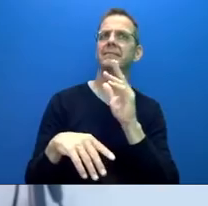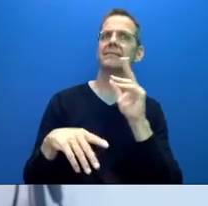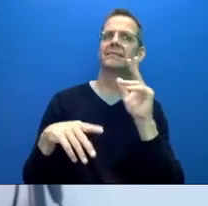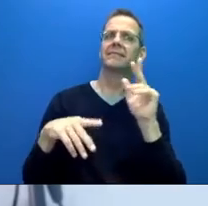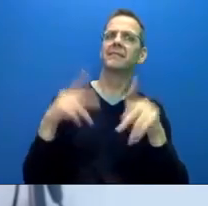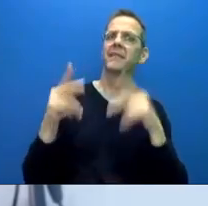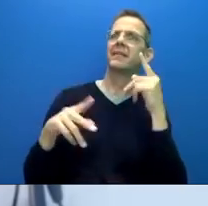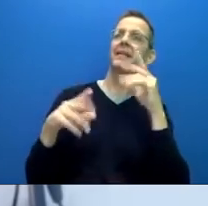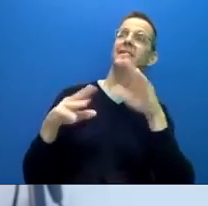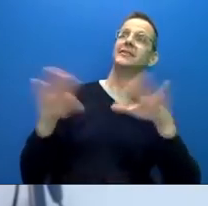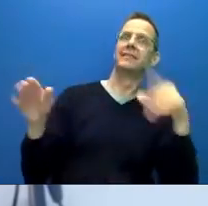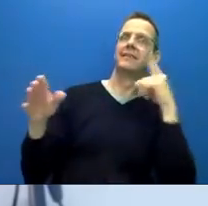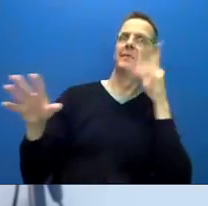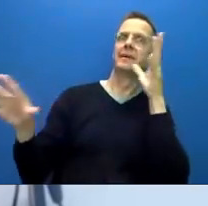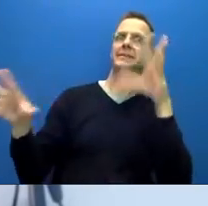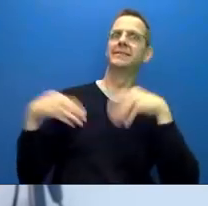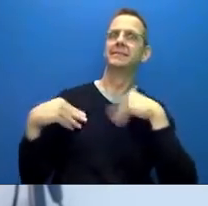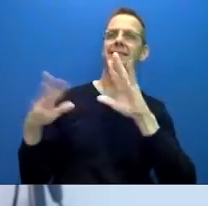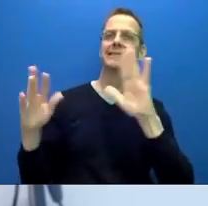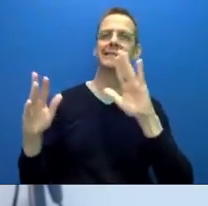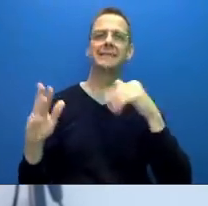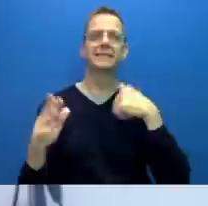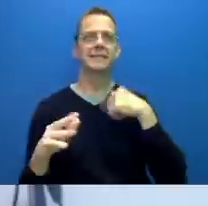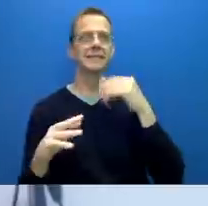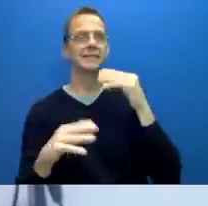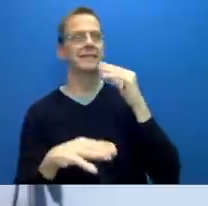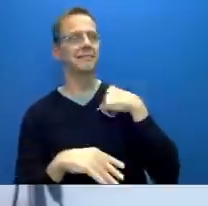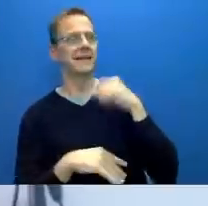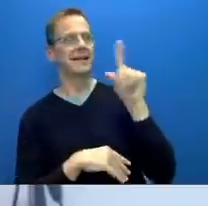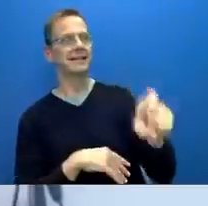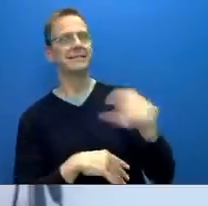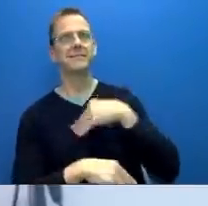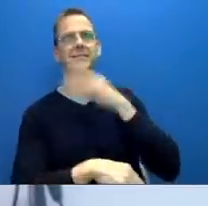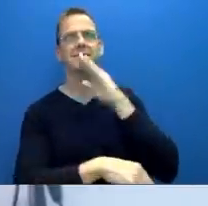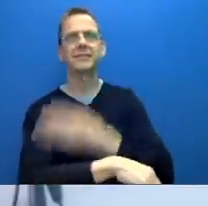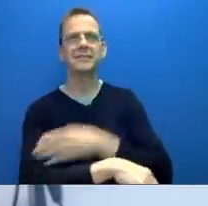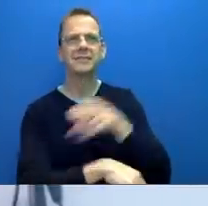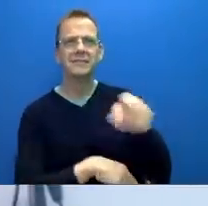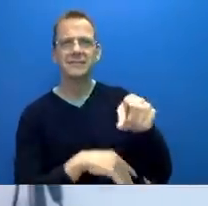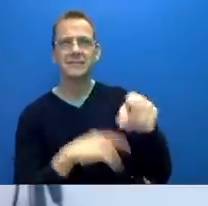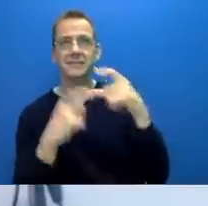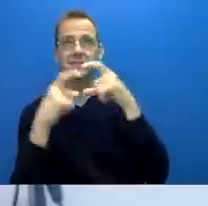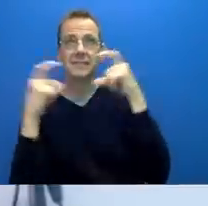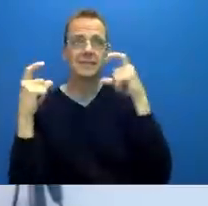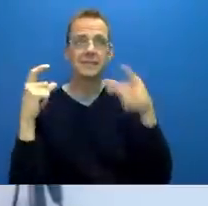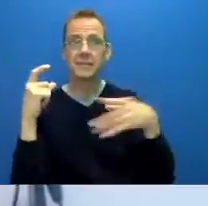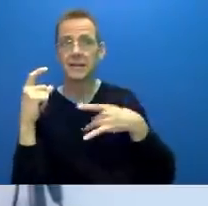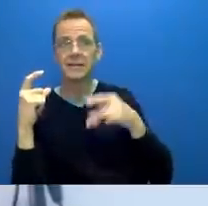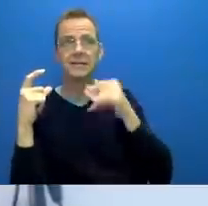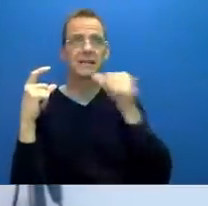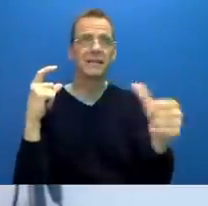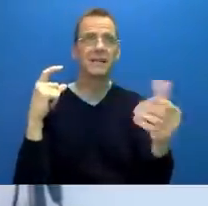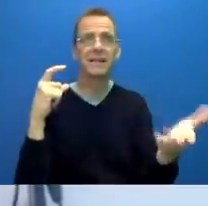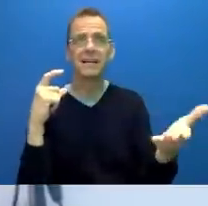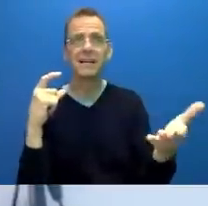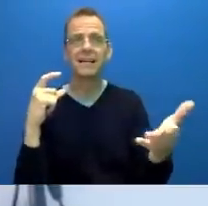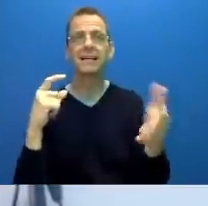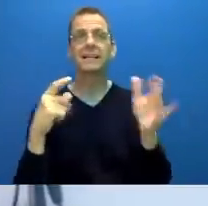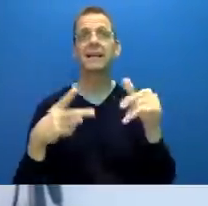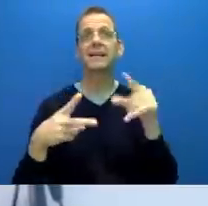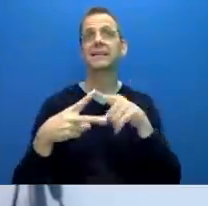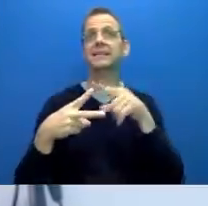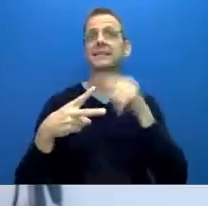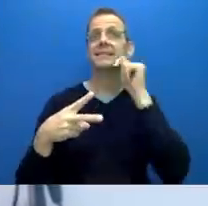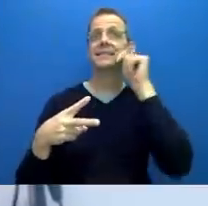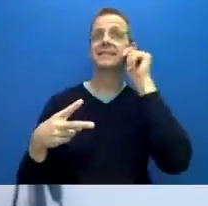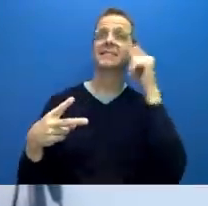what do you think about wearing masks? And my teenage daughter's like, well, it covers all my pimples. And my younger one is like, kids are gross, so it's good. Like, I don't have to see their mouth